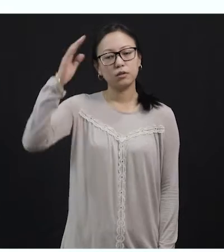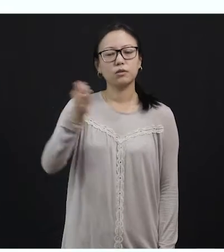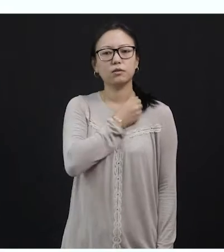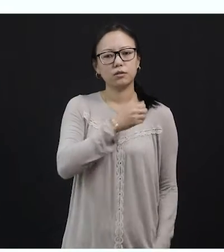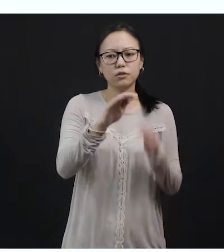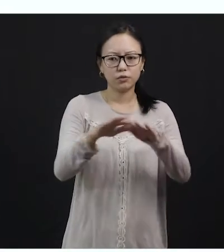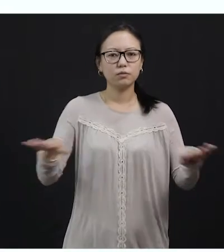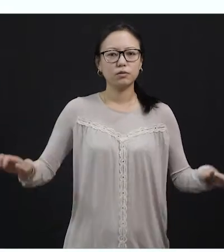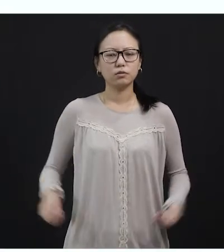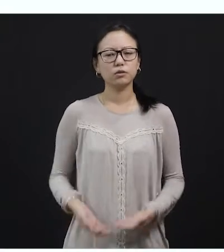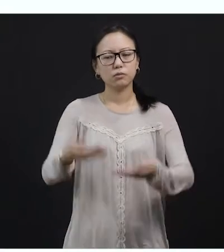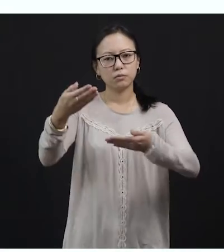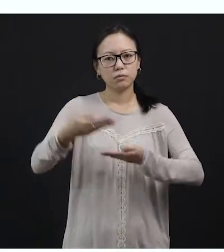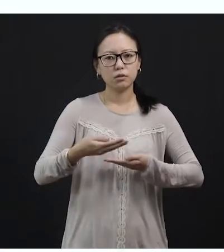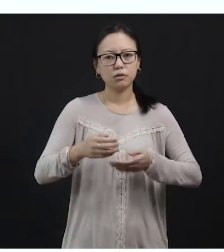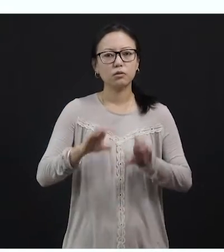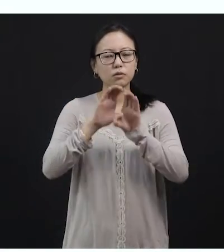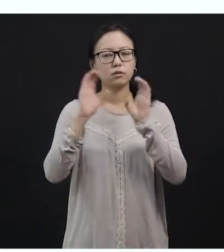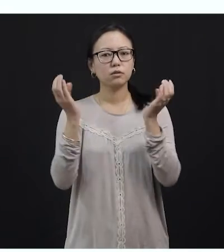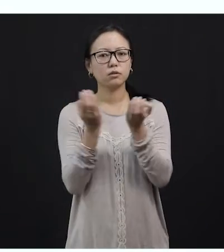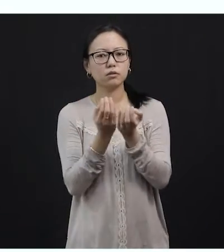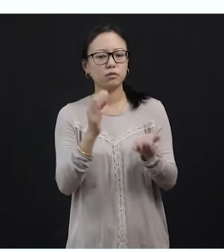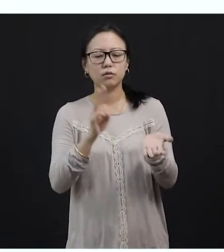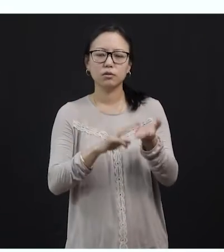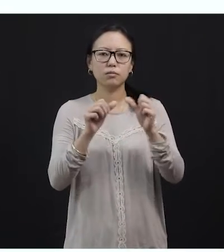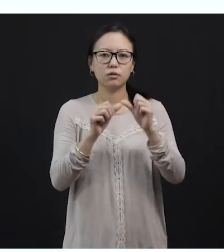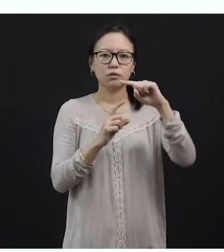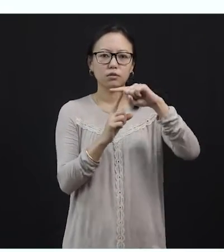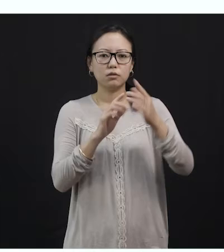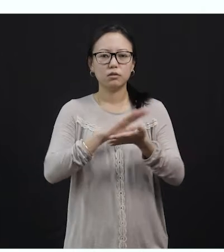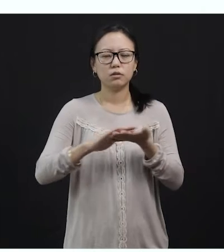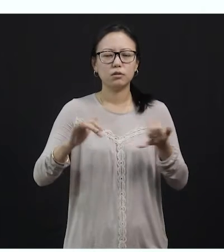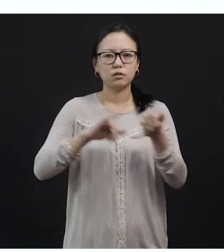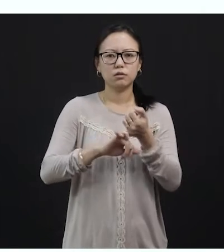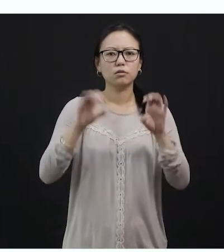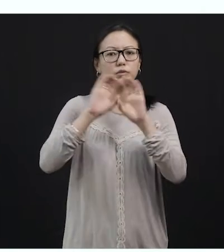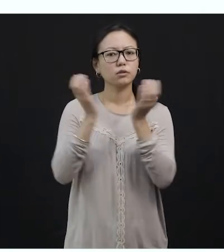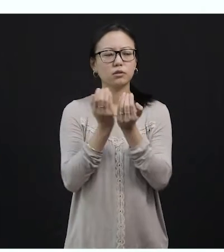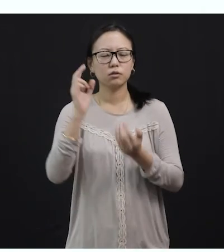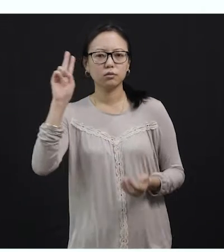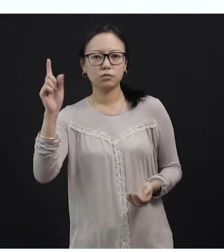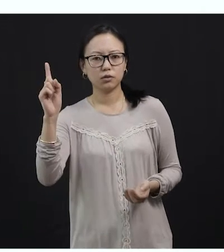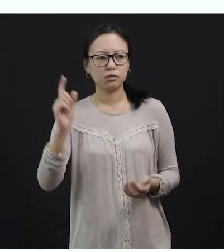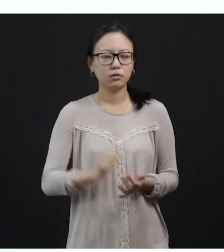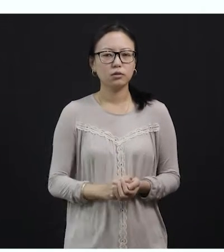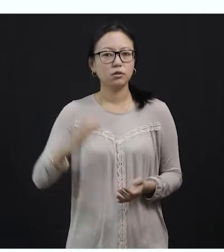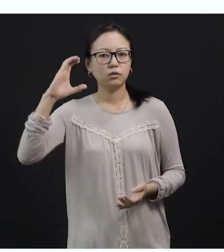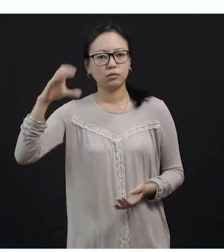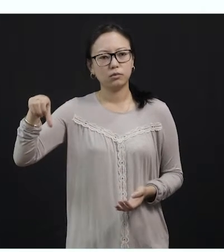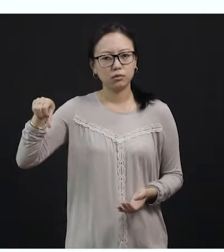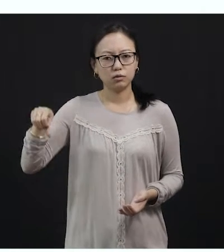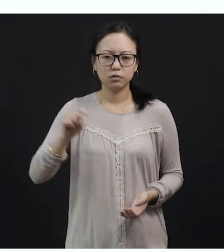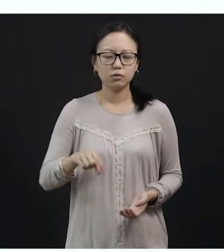Hello, dear children, and welcome to the mathematics class for class 1. Today we will be studying chapter